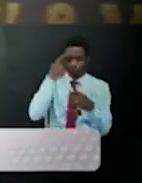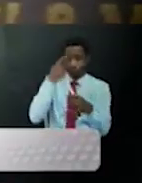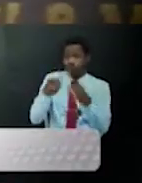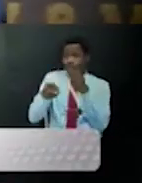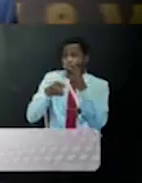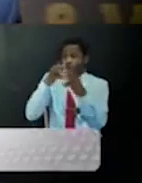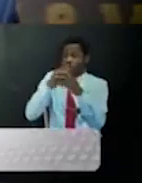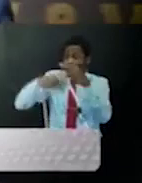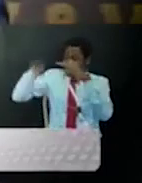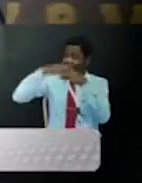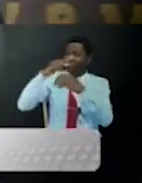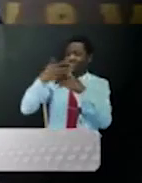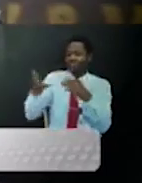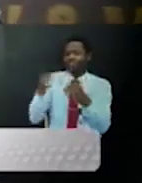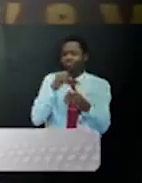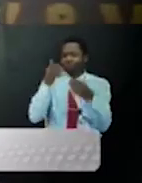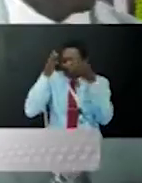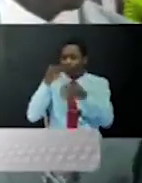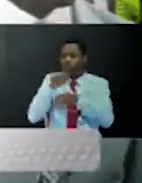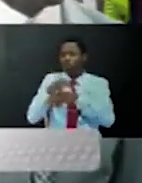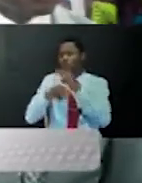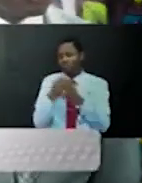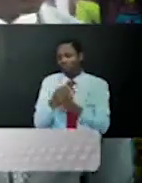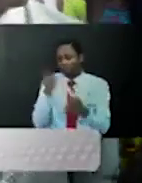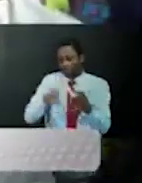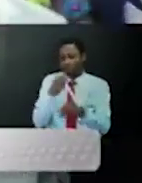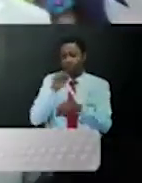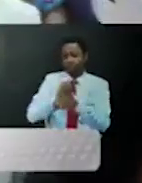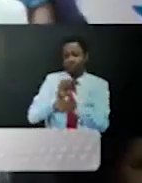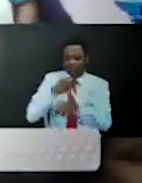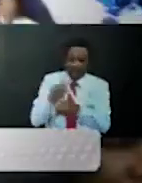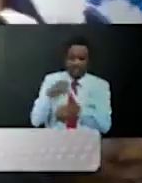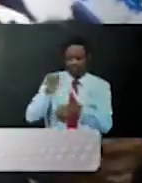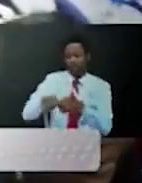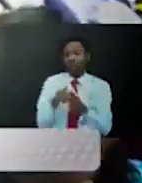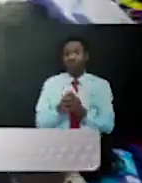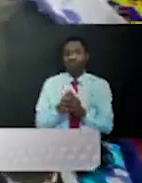They will long for eternal things. So we need to work hard at them.